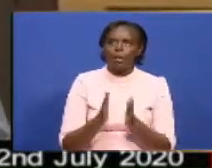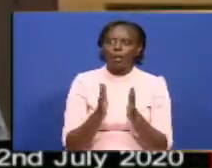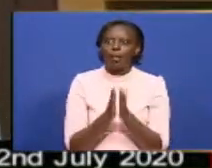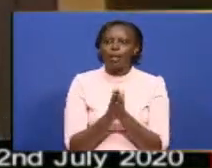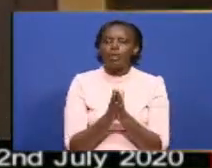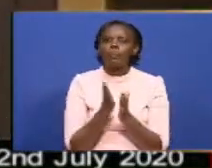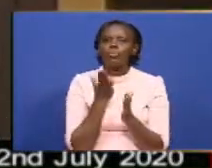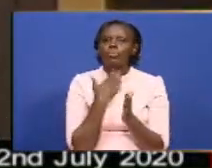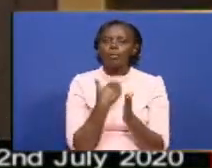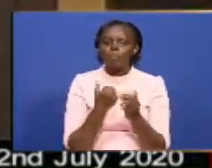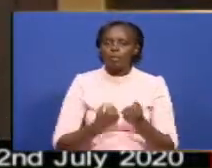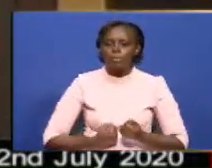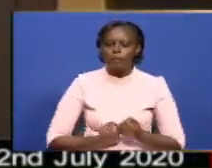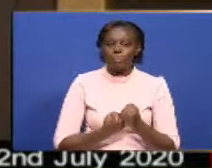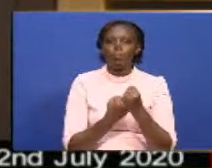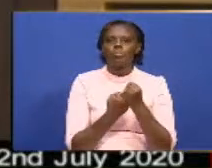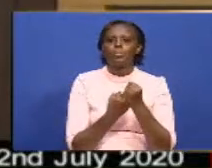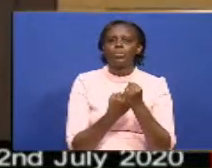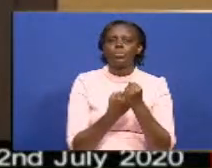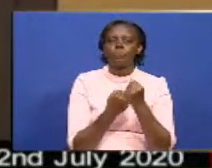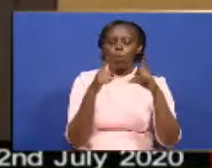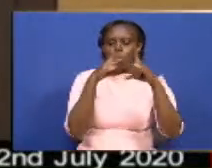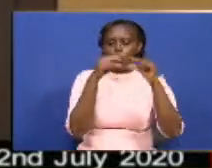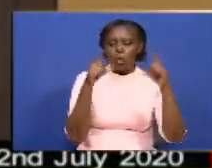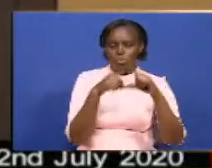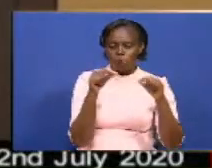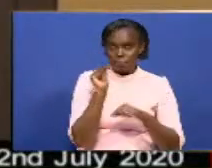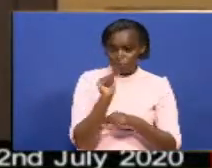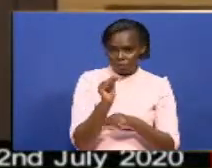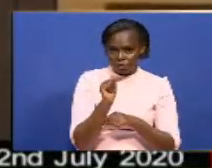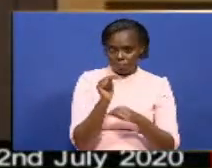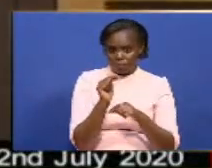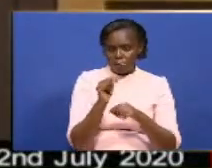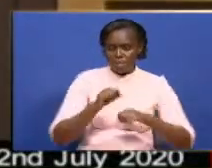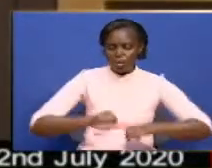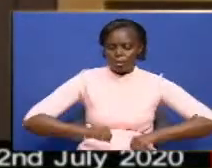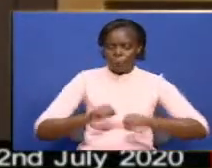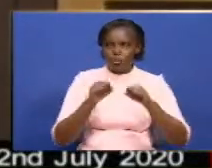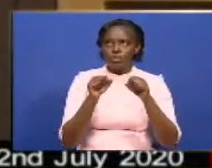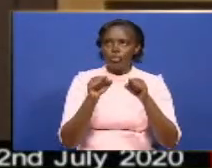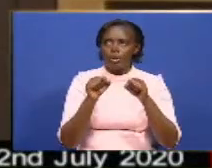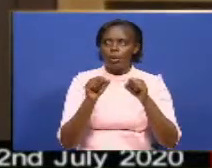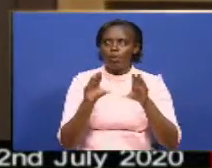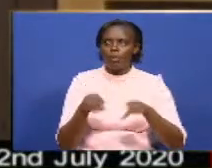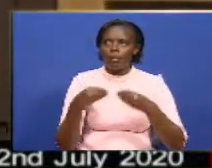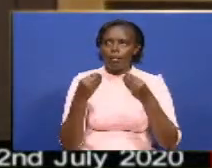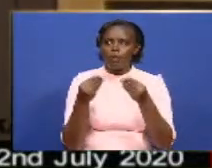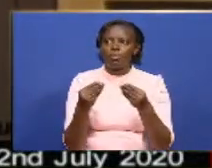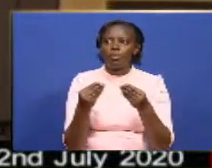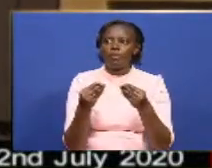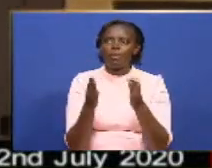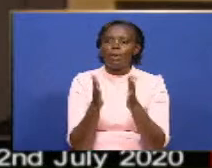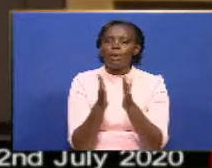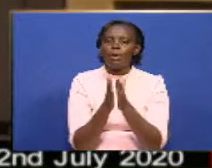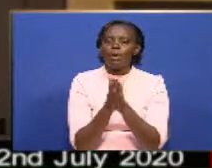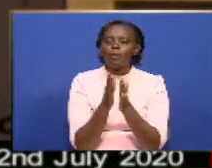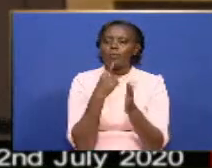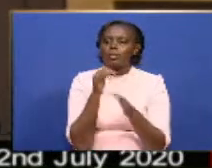I want to support the sentiments that our chairman gave. And to add